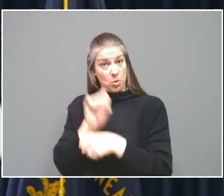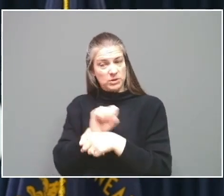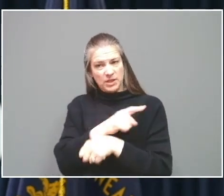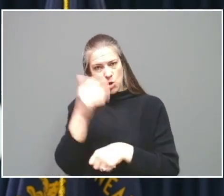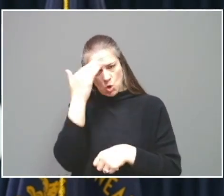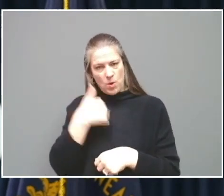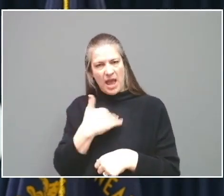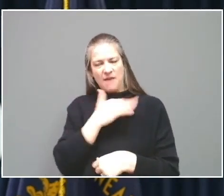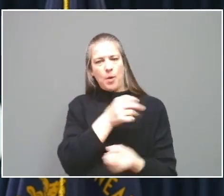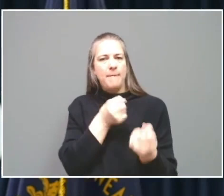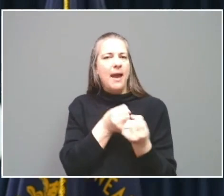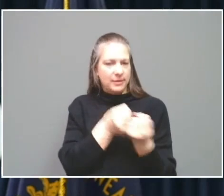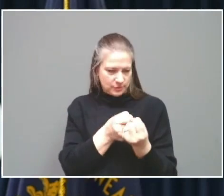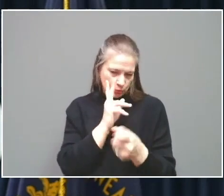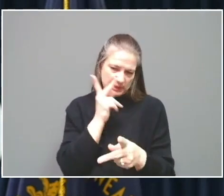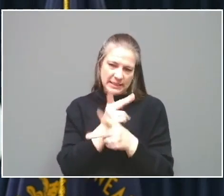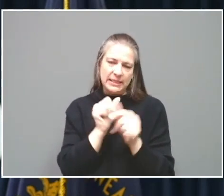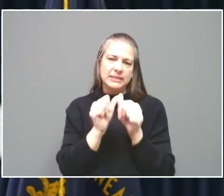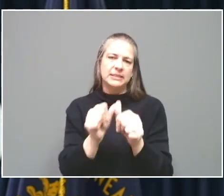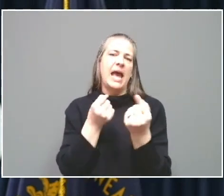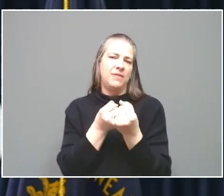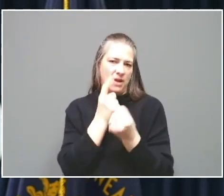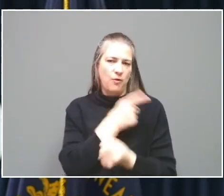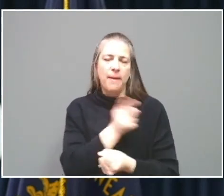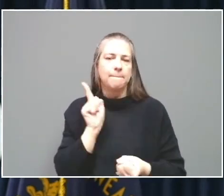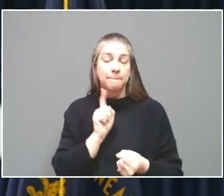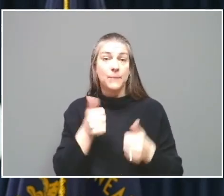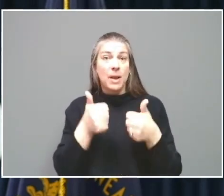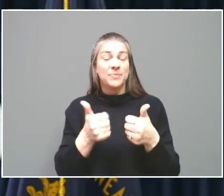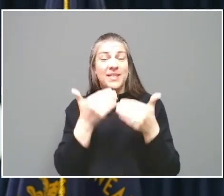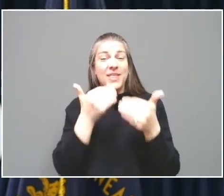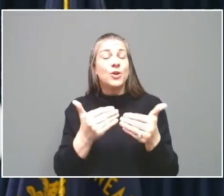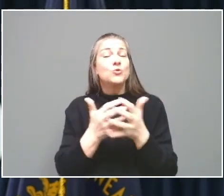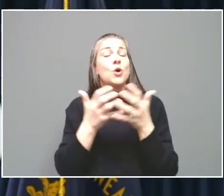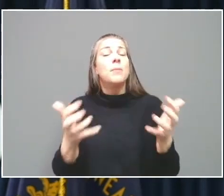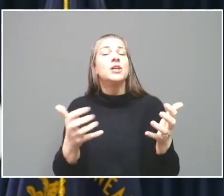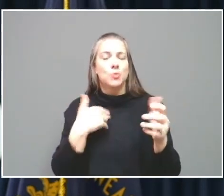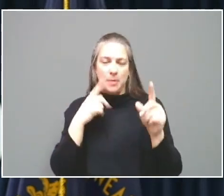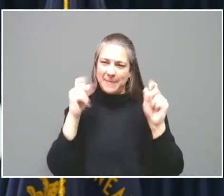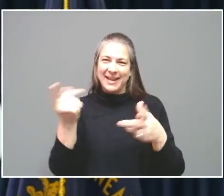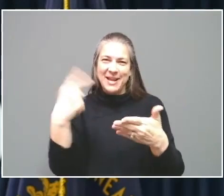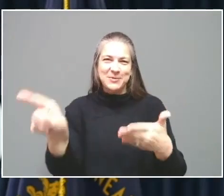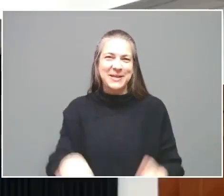back and are going to continue to advocate for them. All right. Thank you all very much. We'll be back next week.